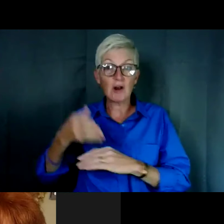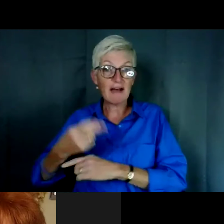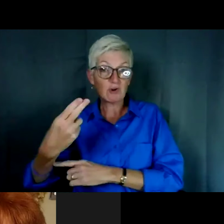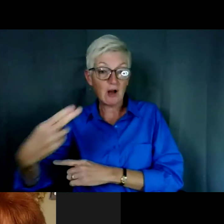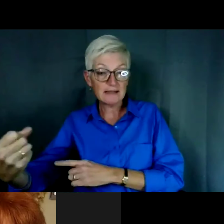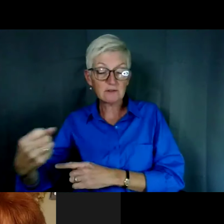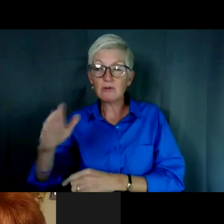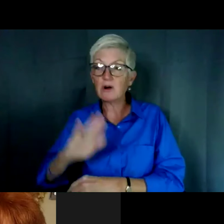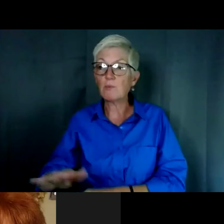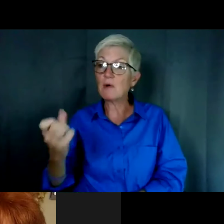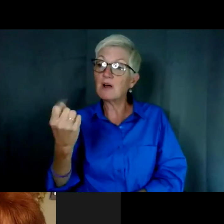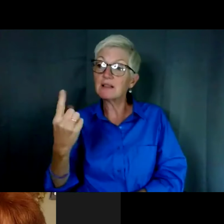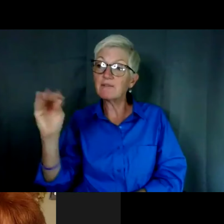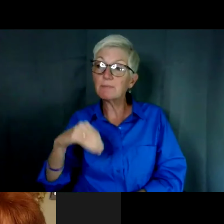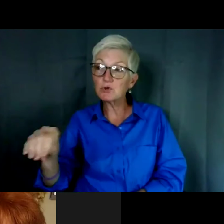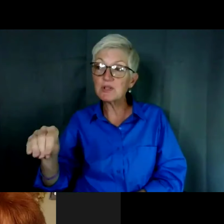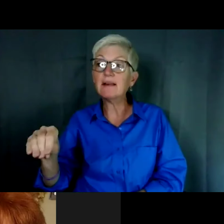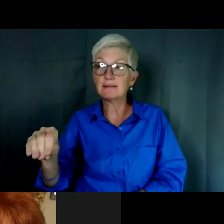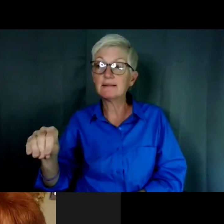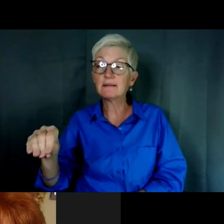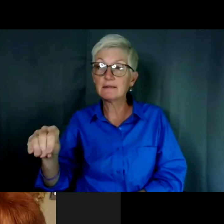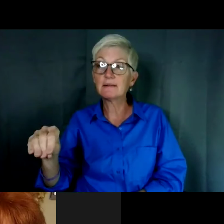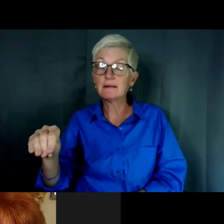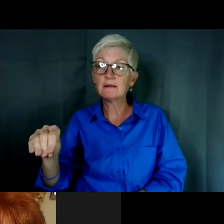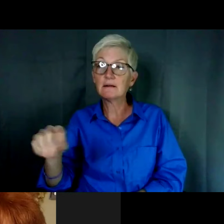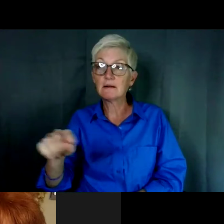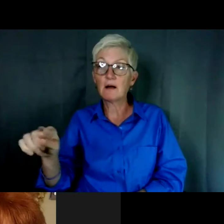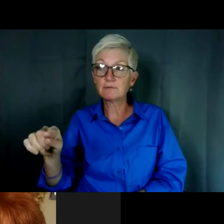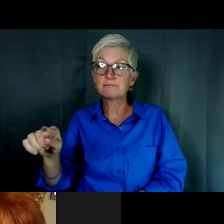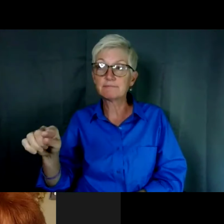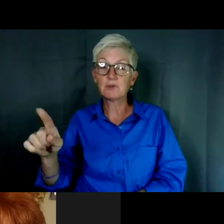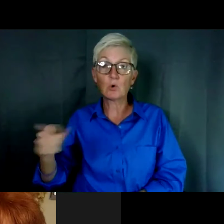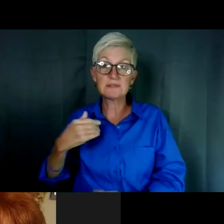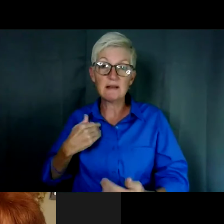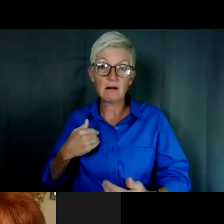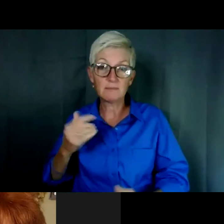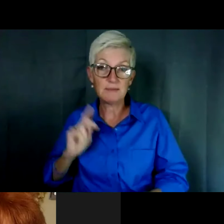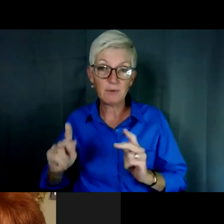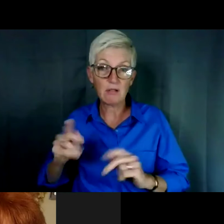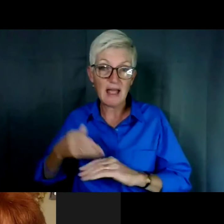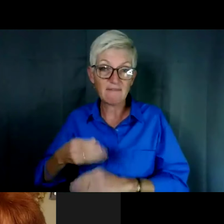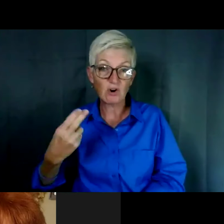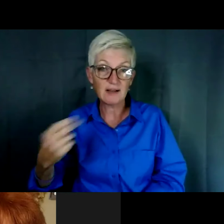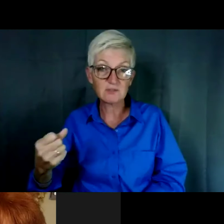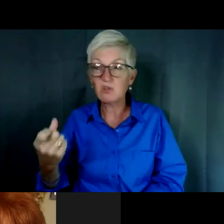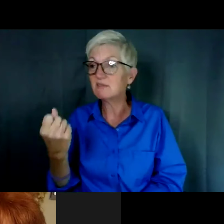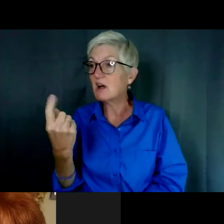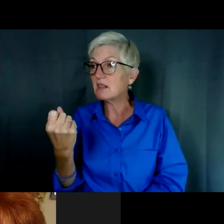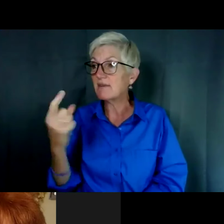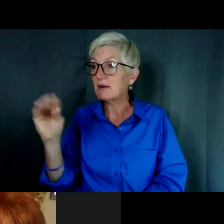least 11% of those young people have a disability